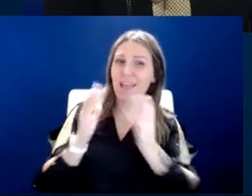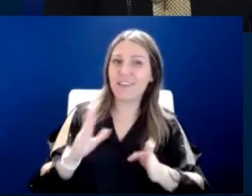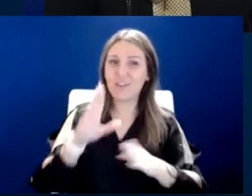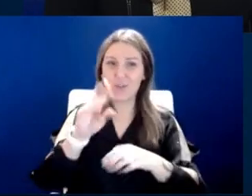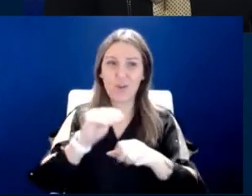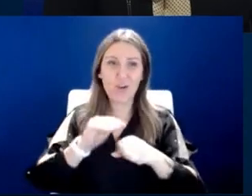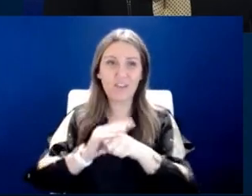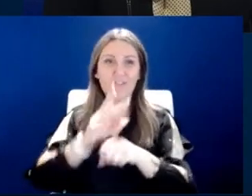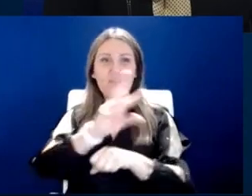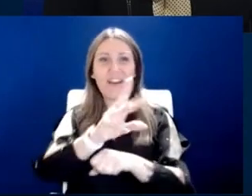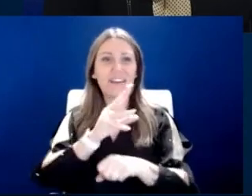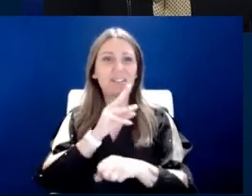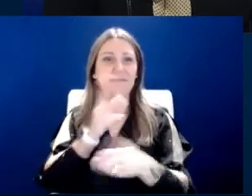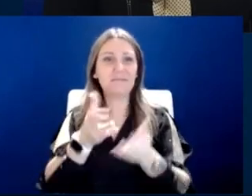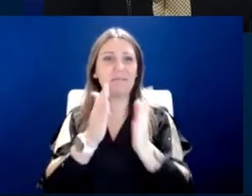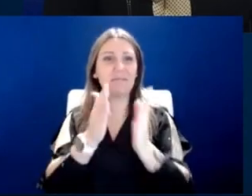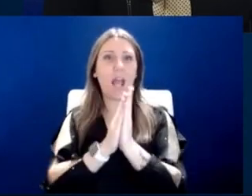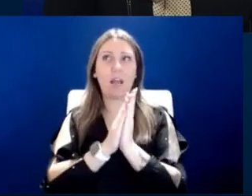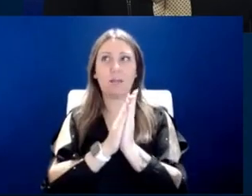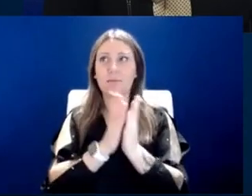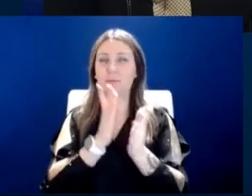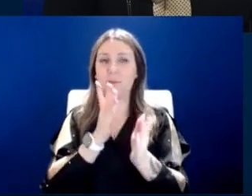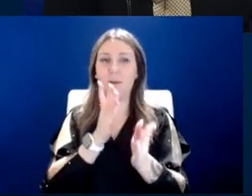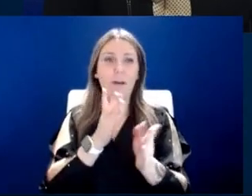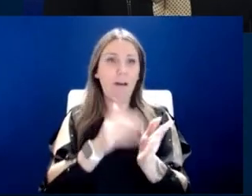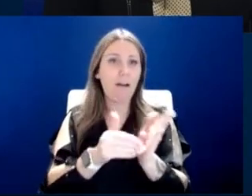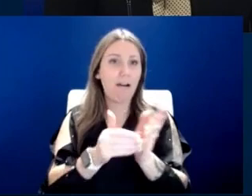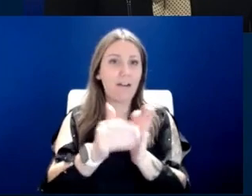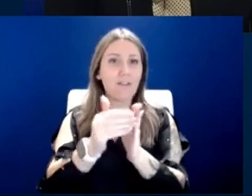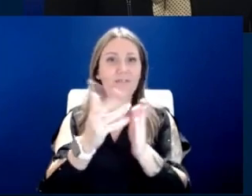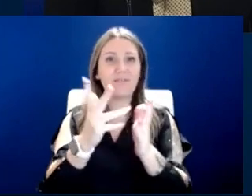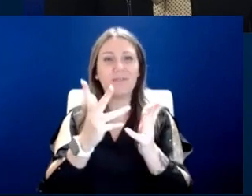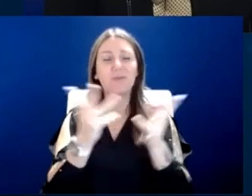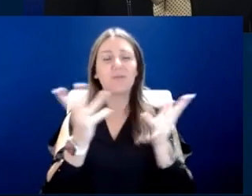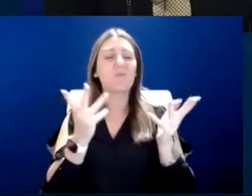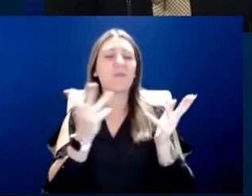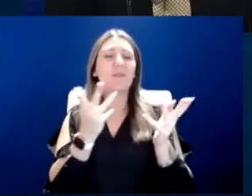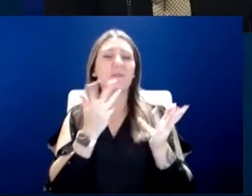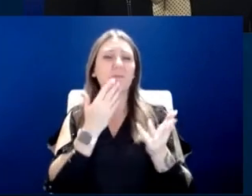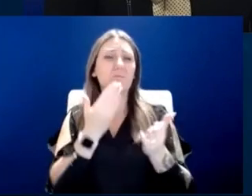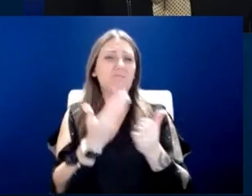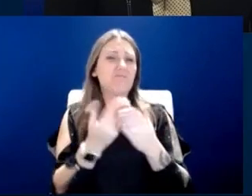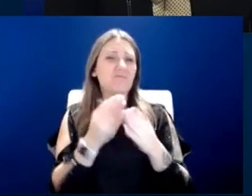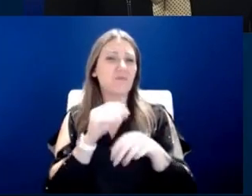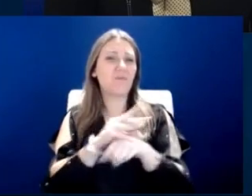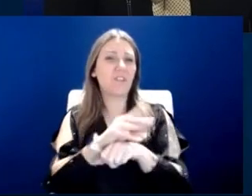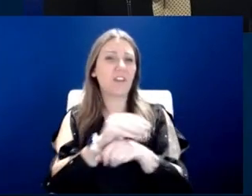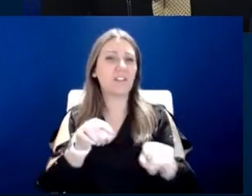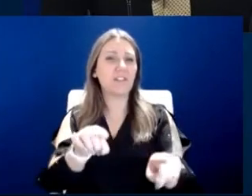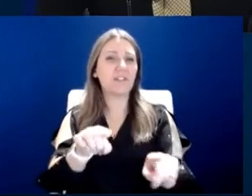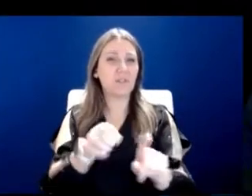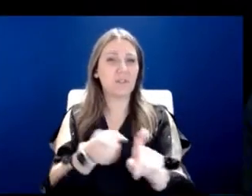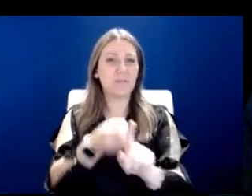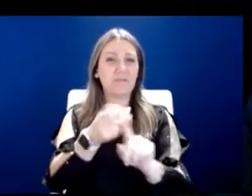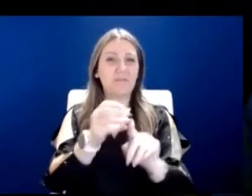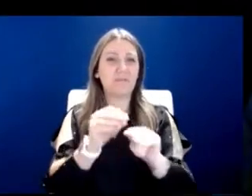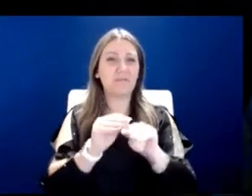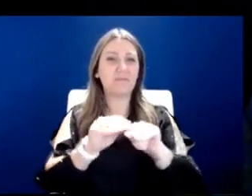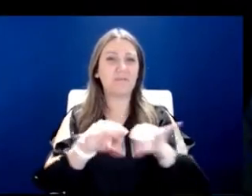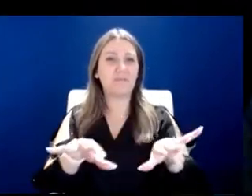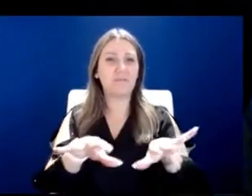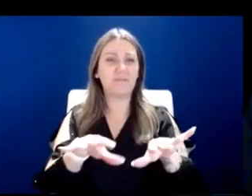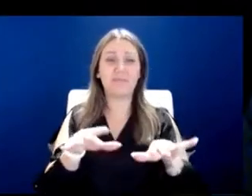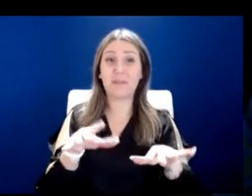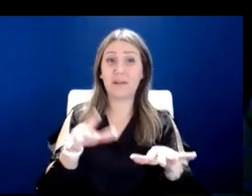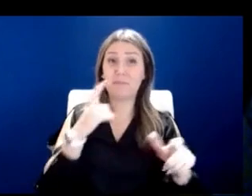just what's some good takeaway advice? Certainly during this pandemic. The big thing is have fun. And that's the